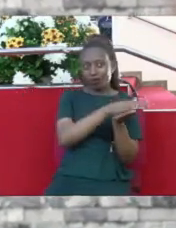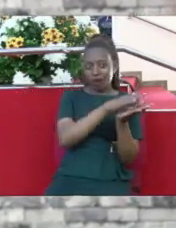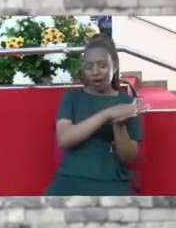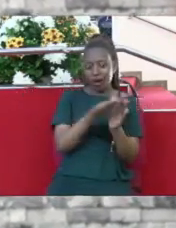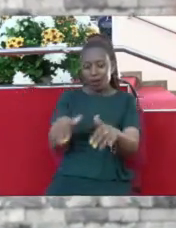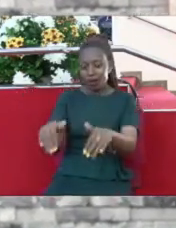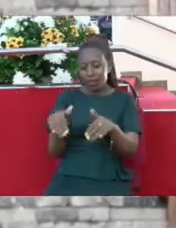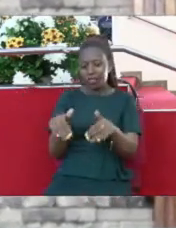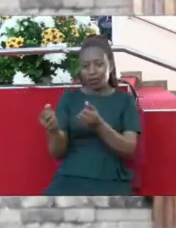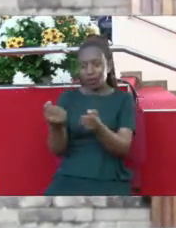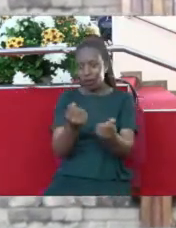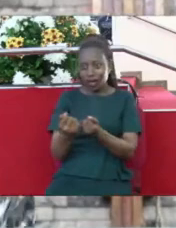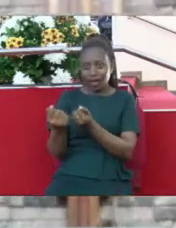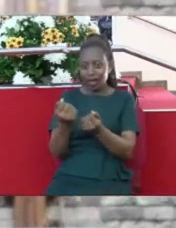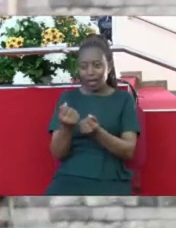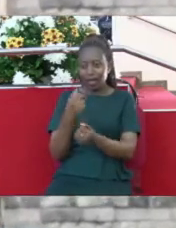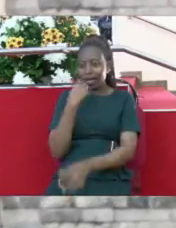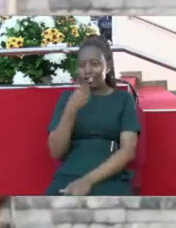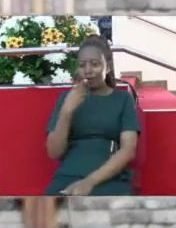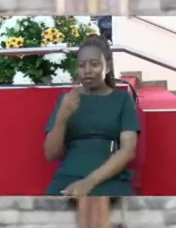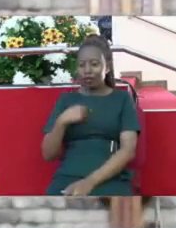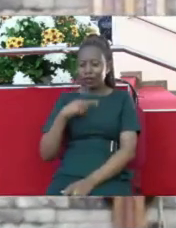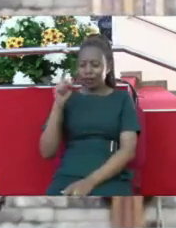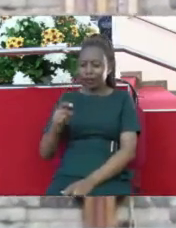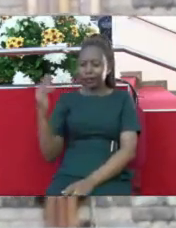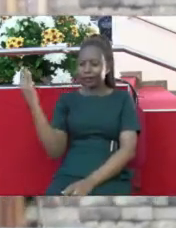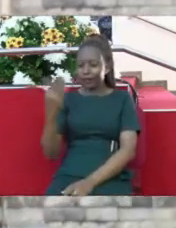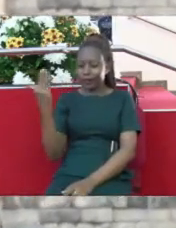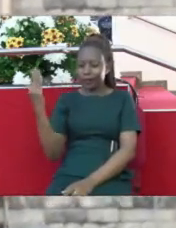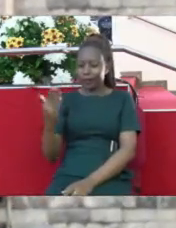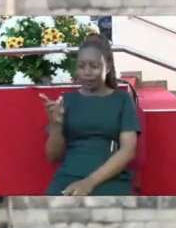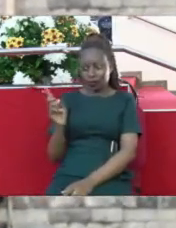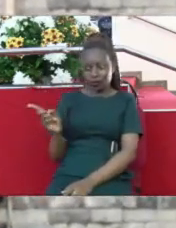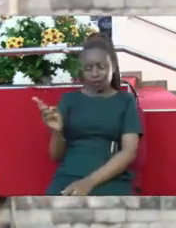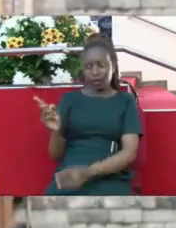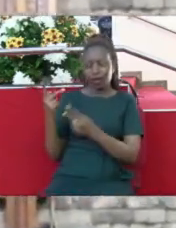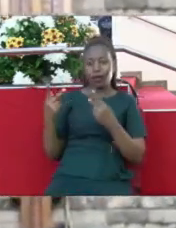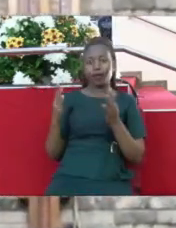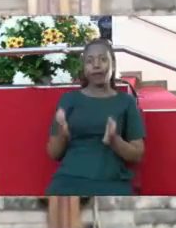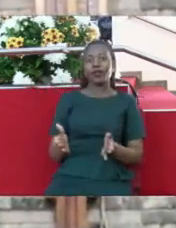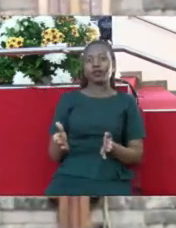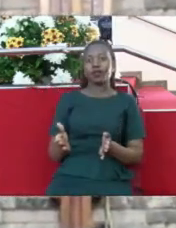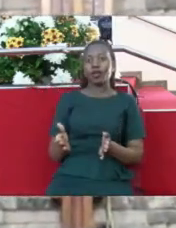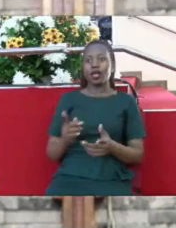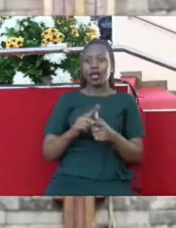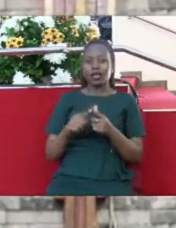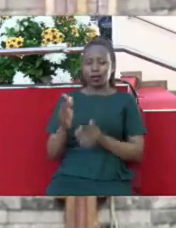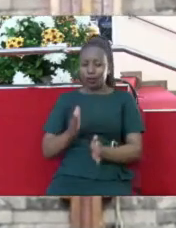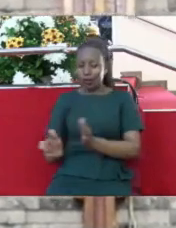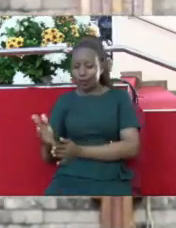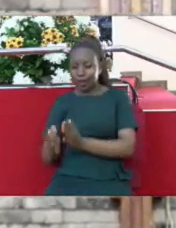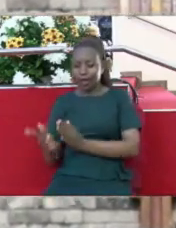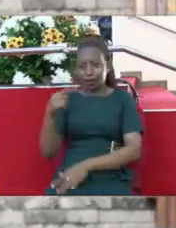ulikuwa unasema nitashuhudia mtu fulani leo. Alafu unajiandaa hivi unasema gari kianza kuondoka, that is when I will start. You prepare yourself and say when the